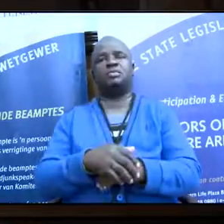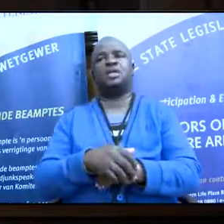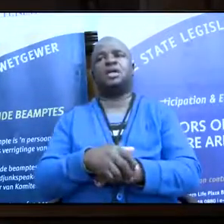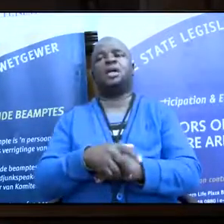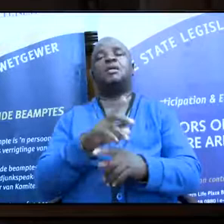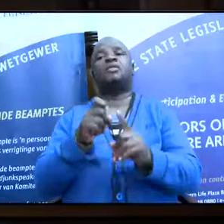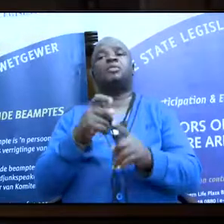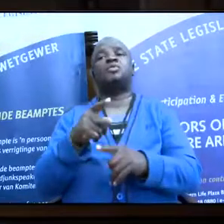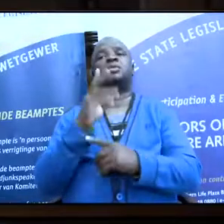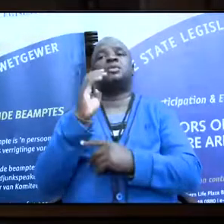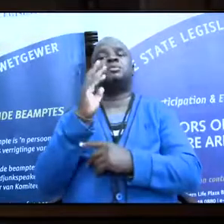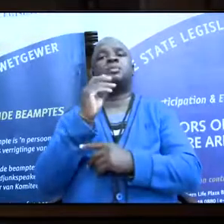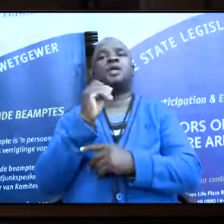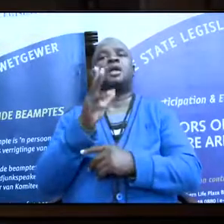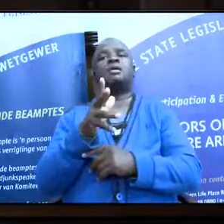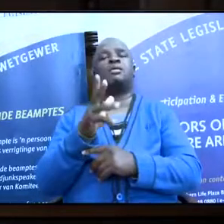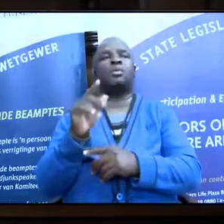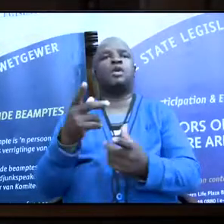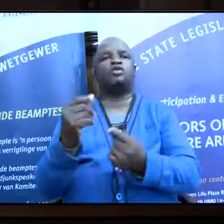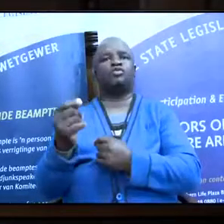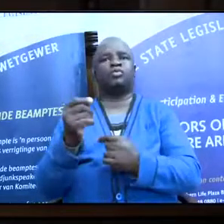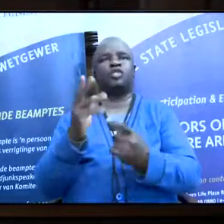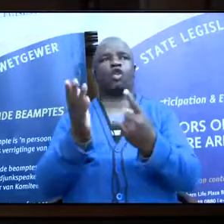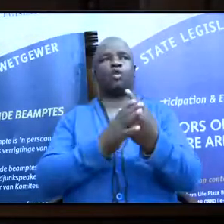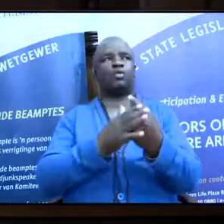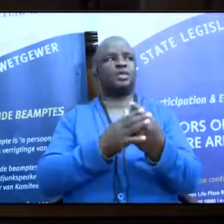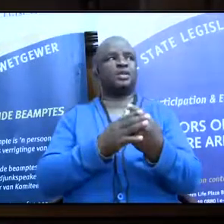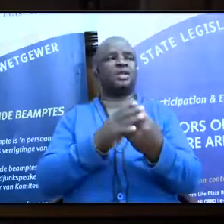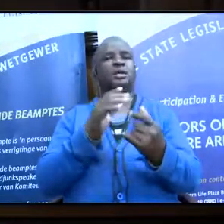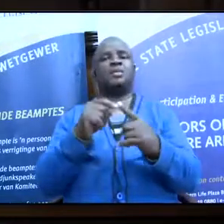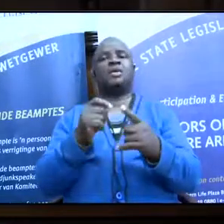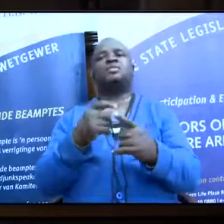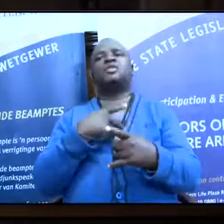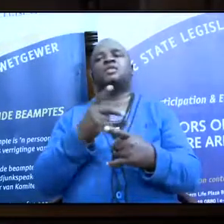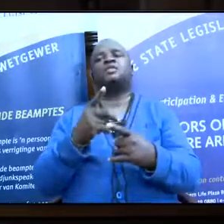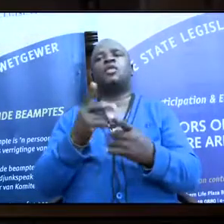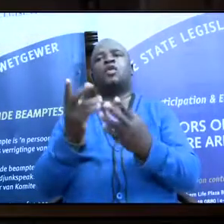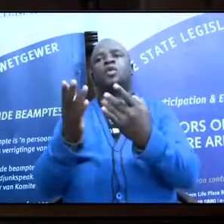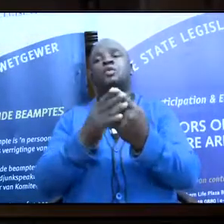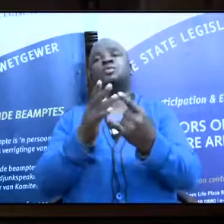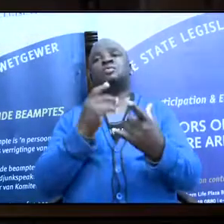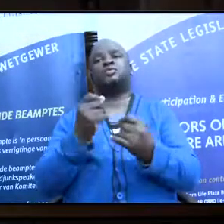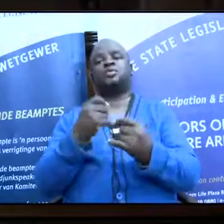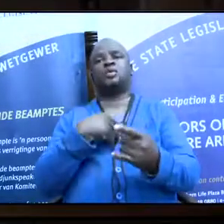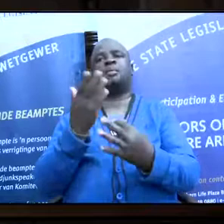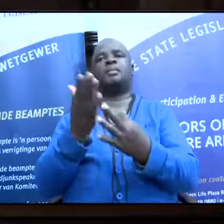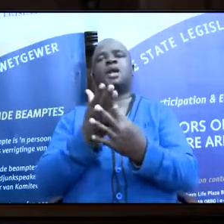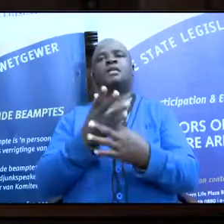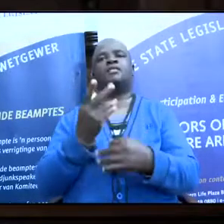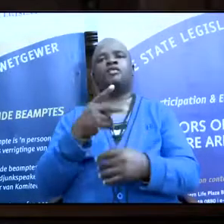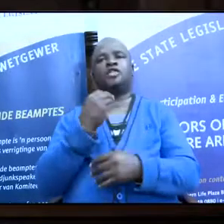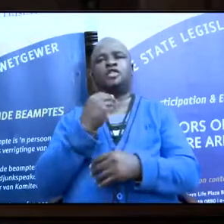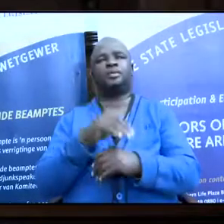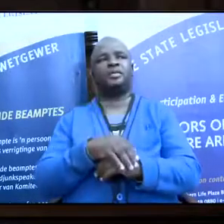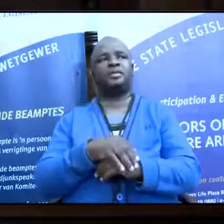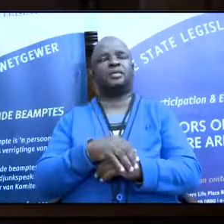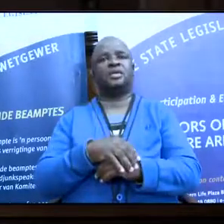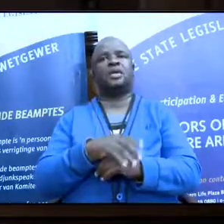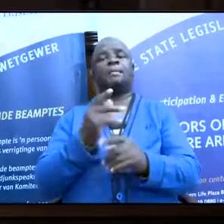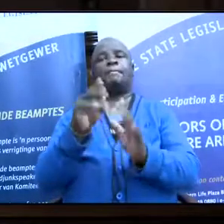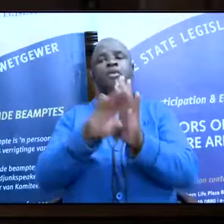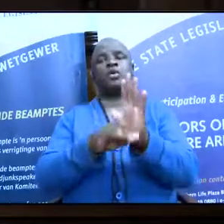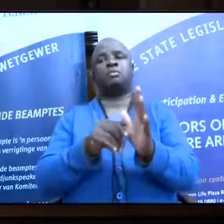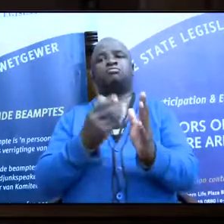the speaker will then do the closing remarks and vote of things and then it will break for lunch so that is how our